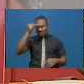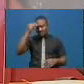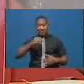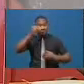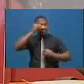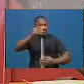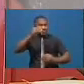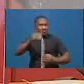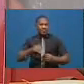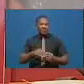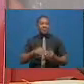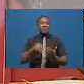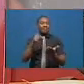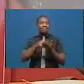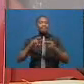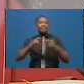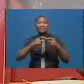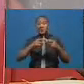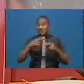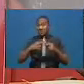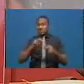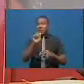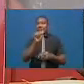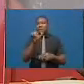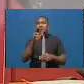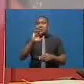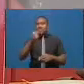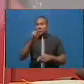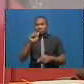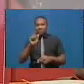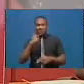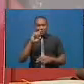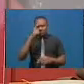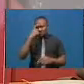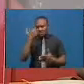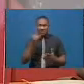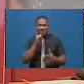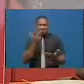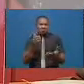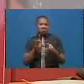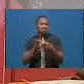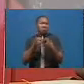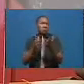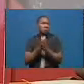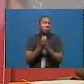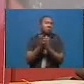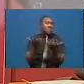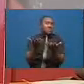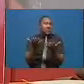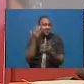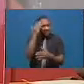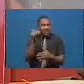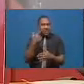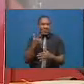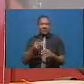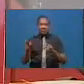for Information and Media Relations, Mr. Mahama Ayariga, said the government is, however, an interested party because it is a